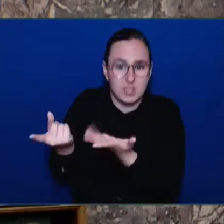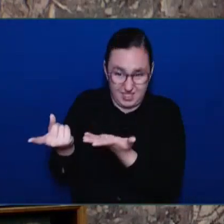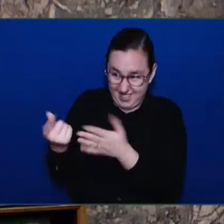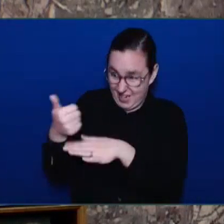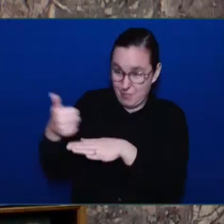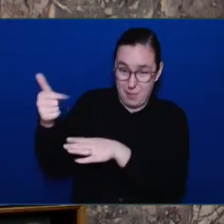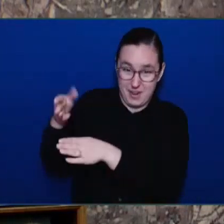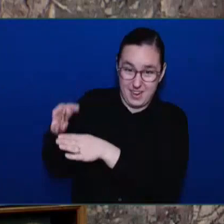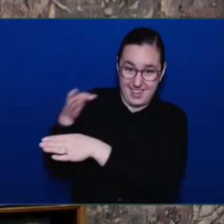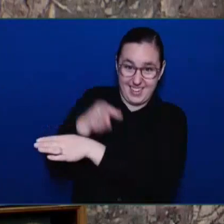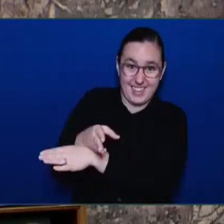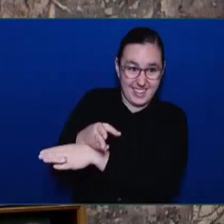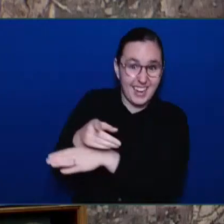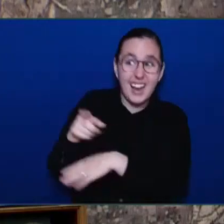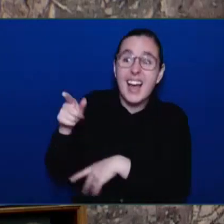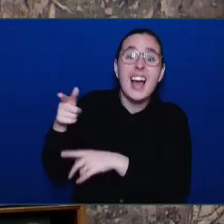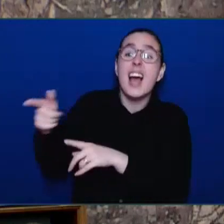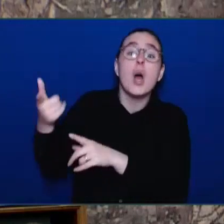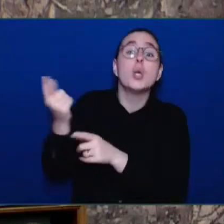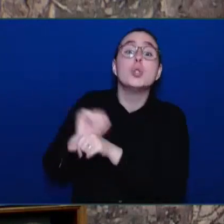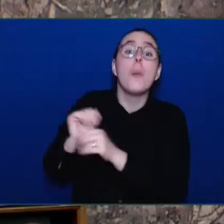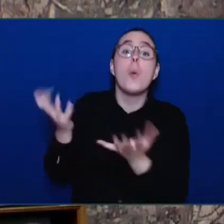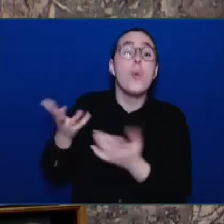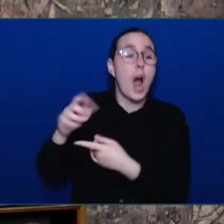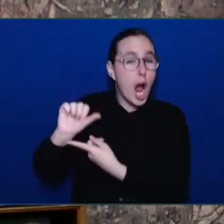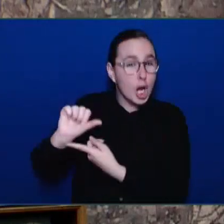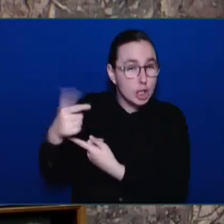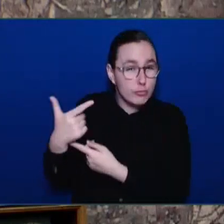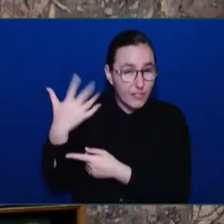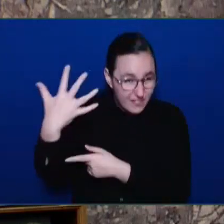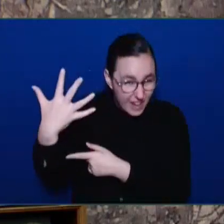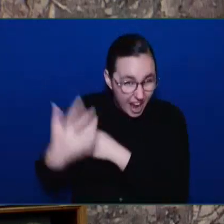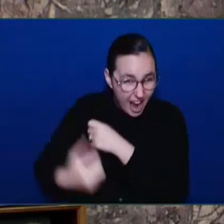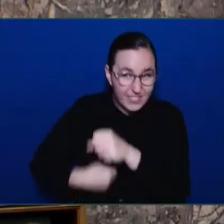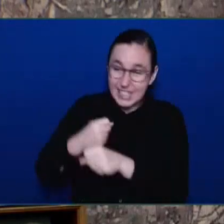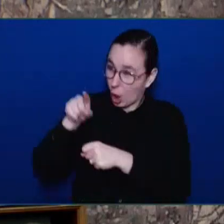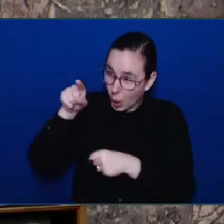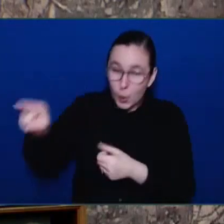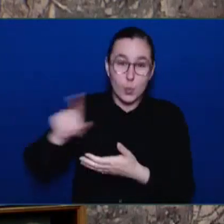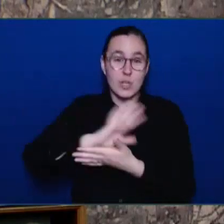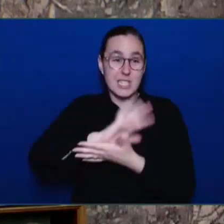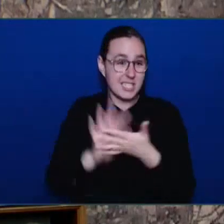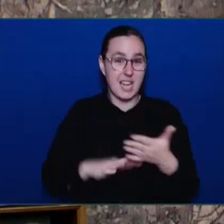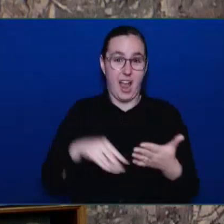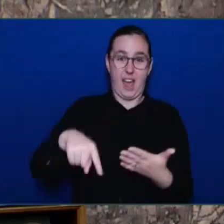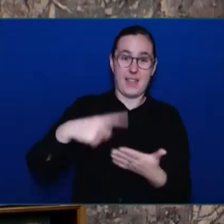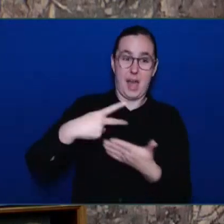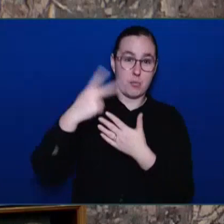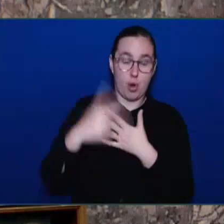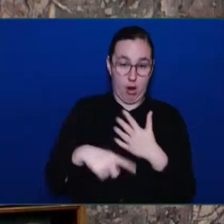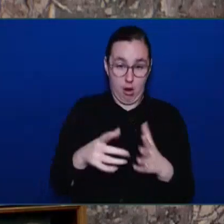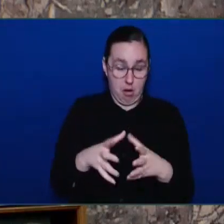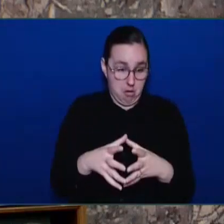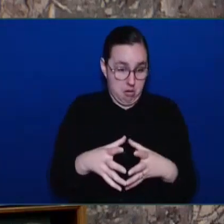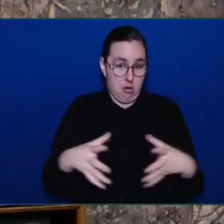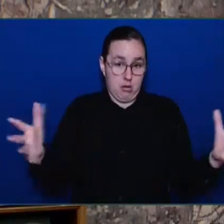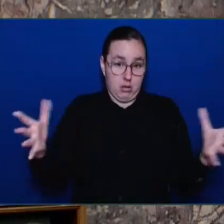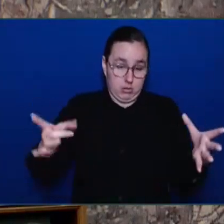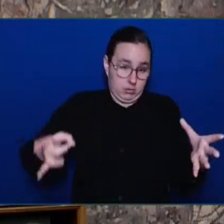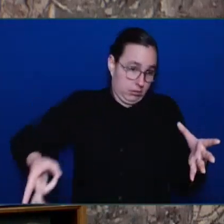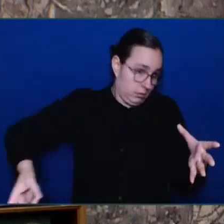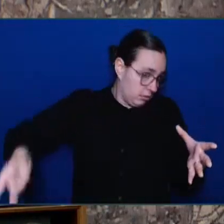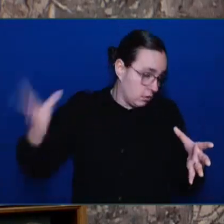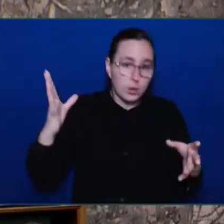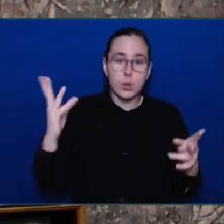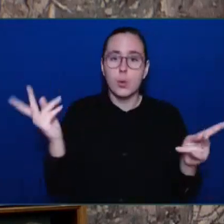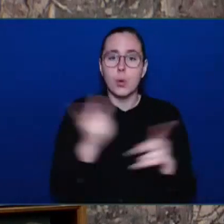provided over the violent crime explosion that was taking place under his catch and release program. Now, over 6 months ago, again,